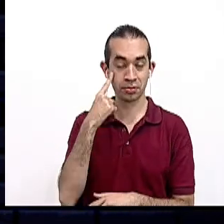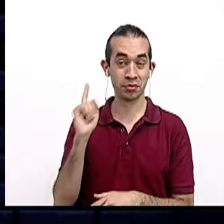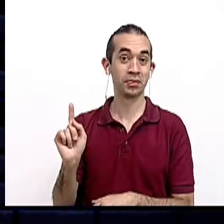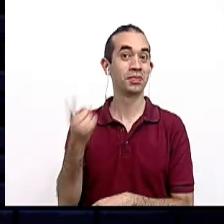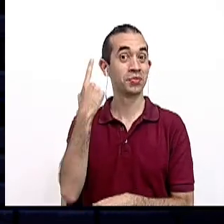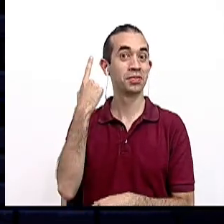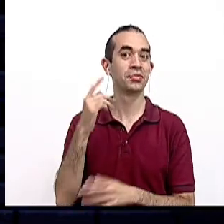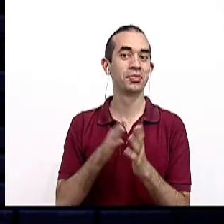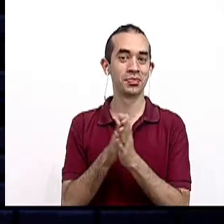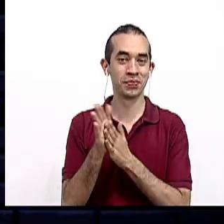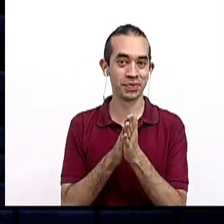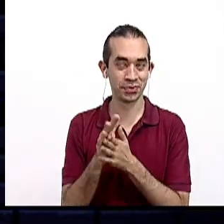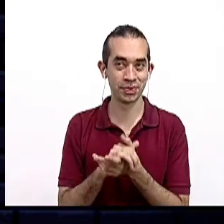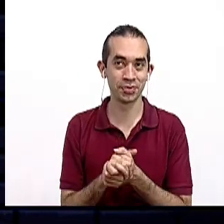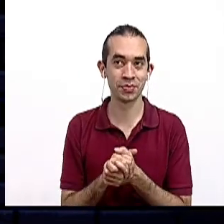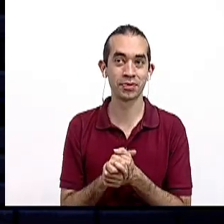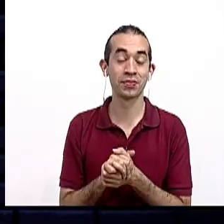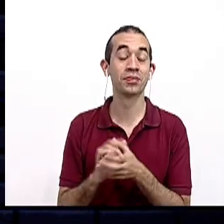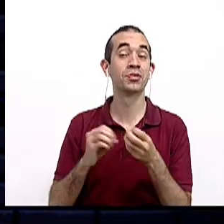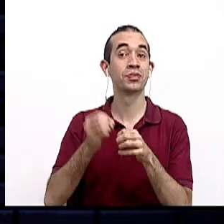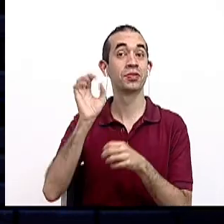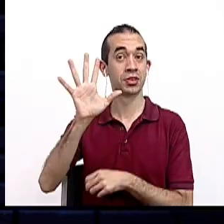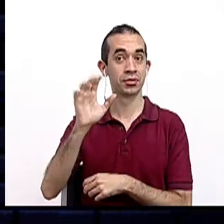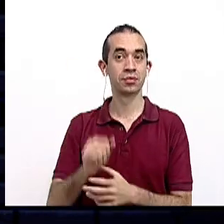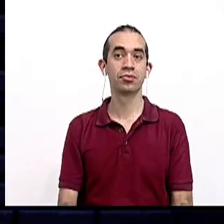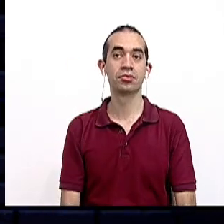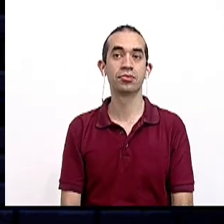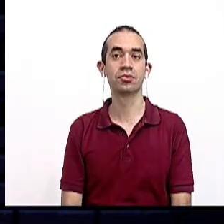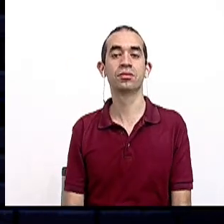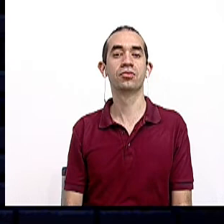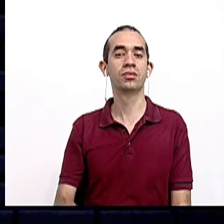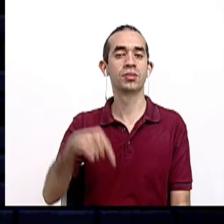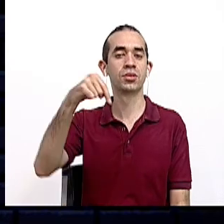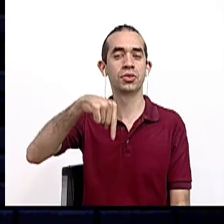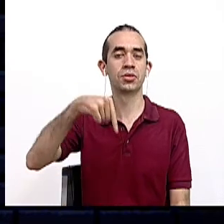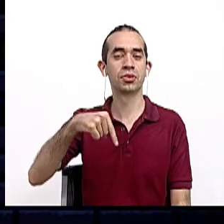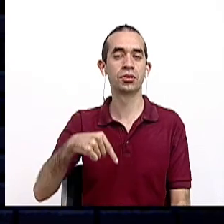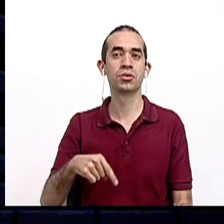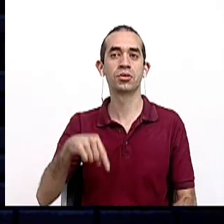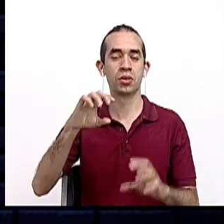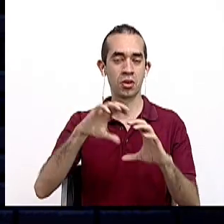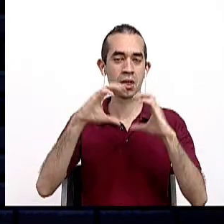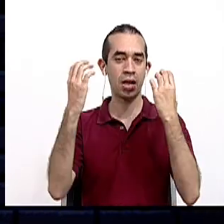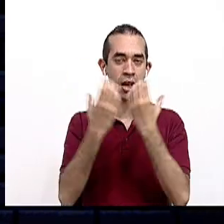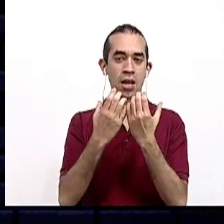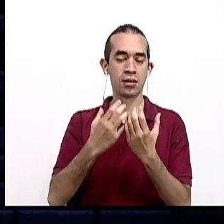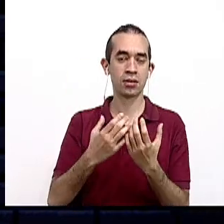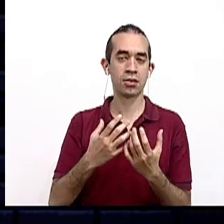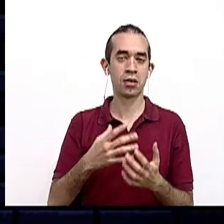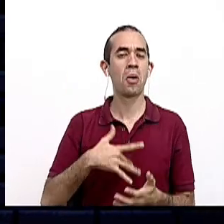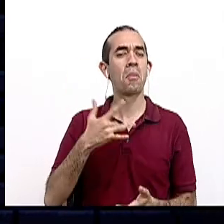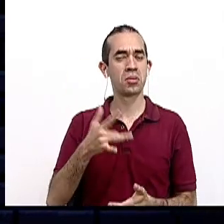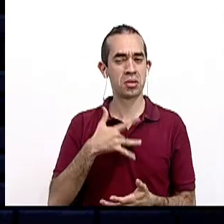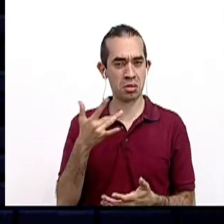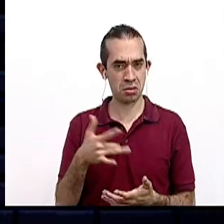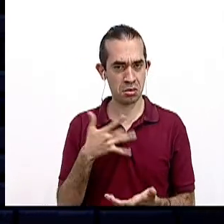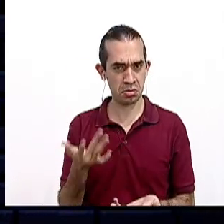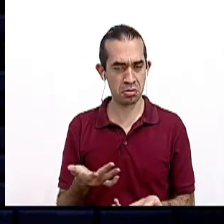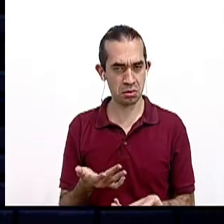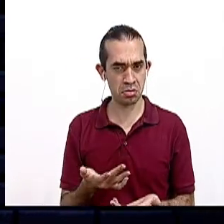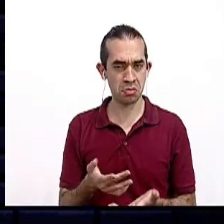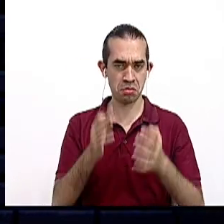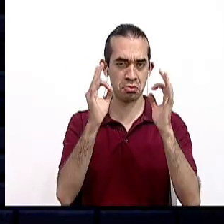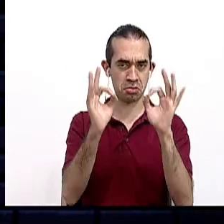1. So that is number 5. How do I feel after today's lesson? How do you feel? Are